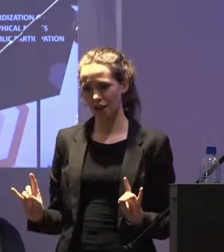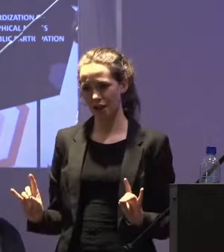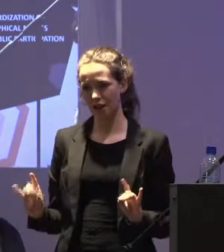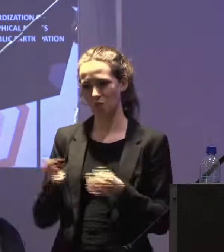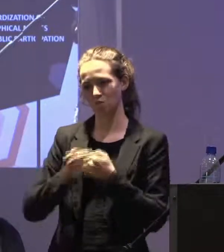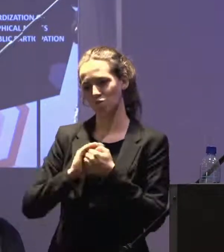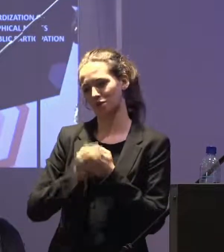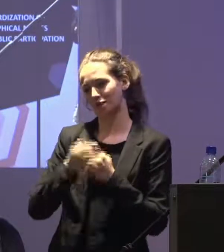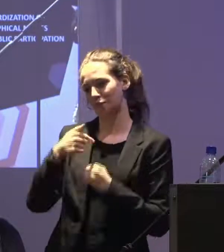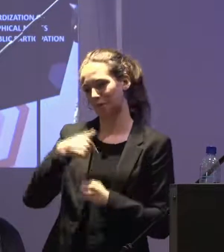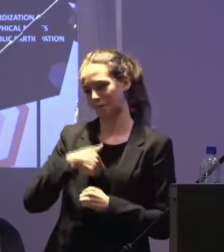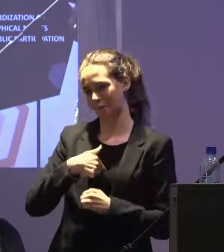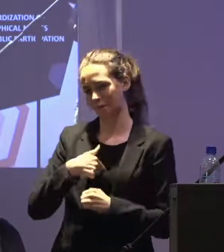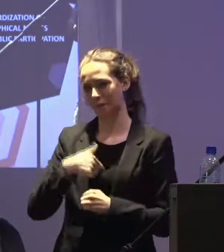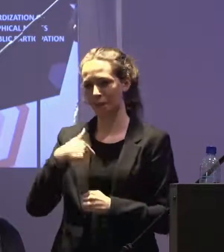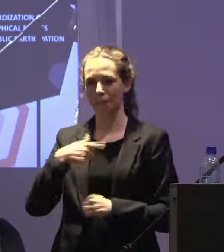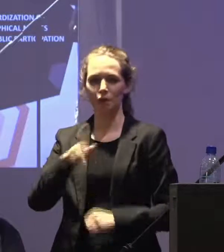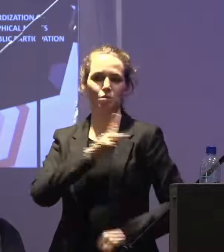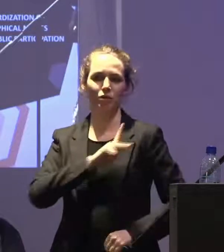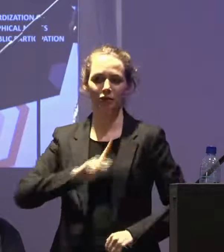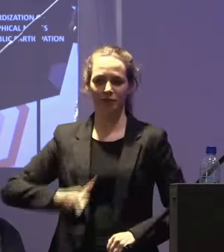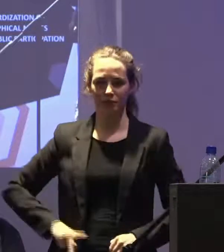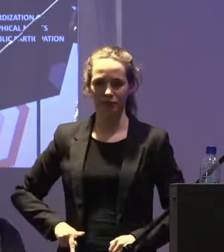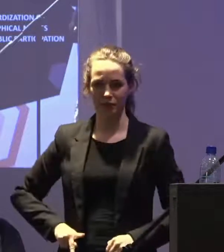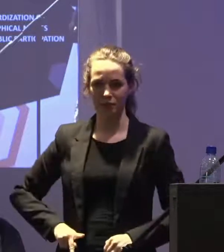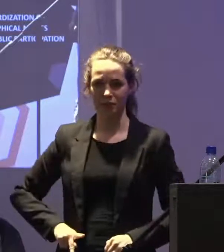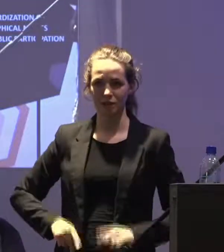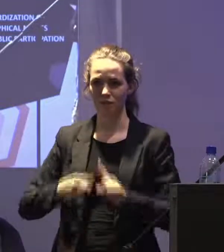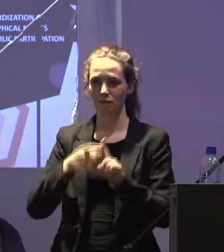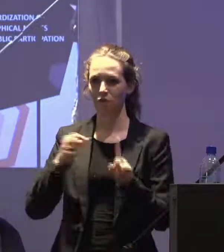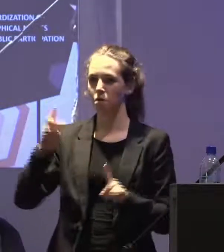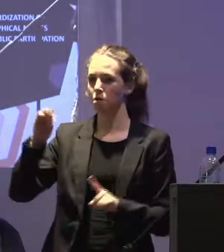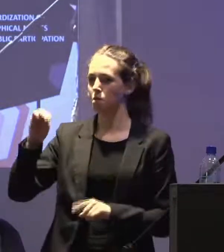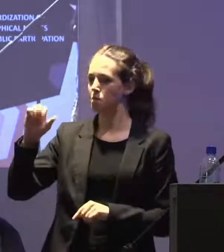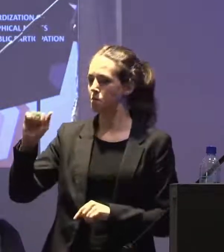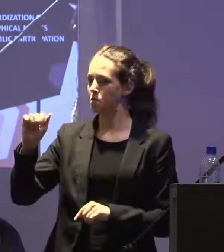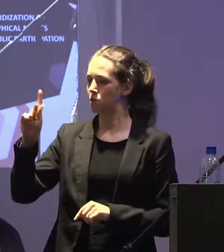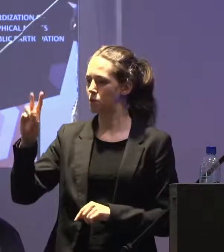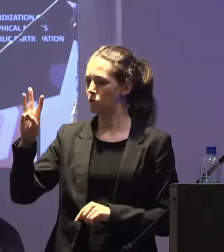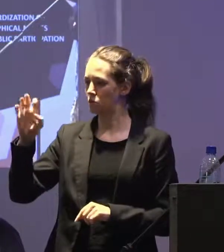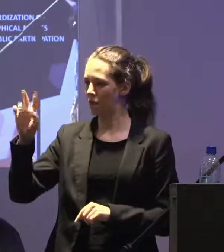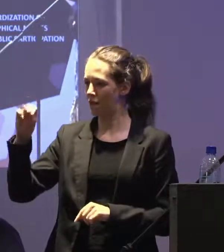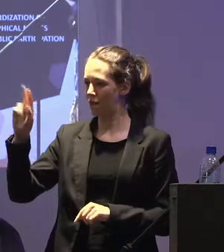me. Like, I am a princess of Bakwena.